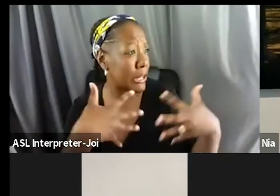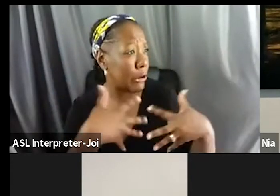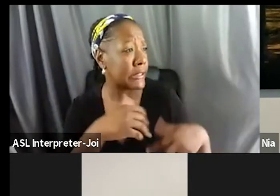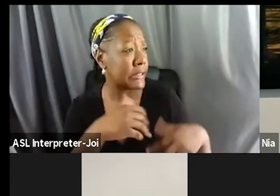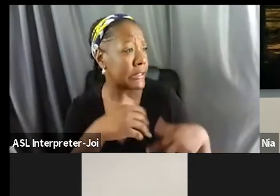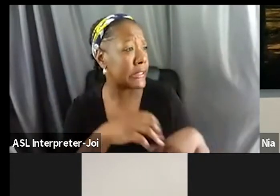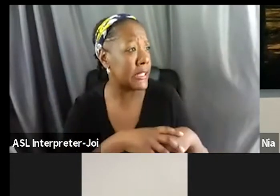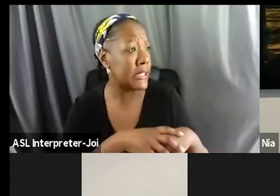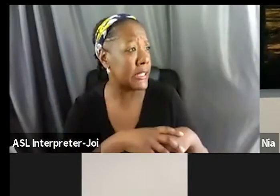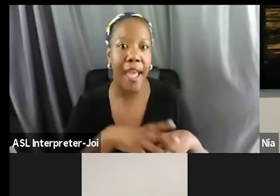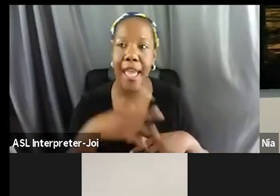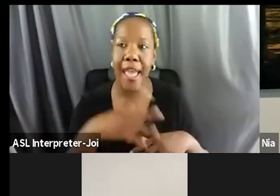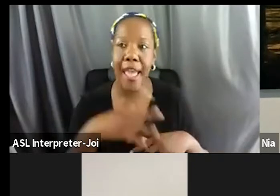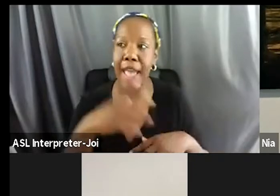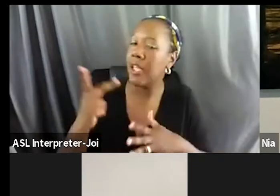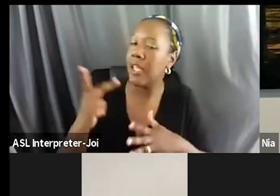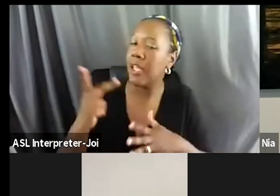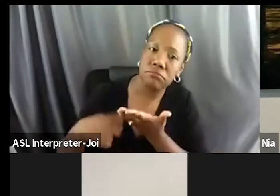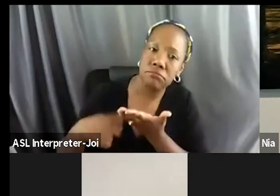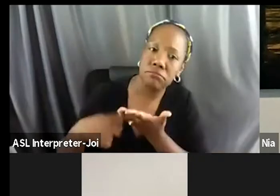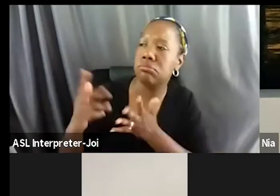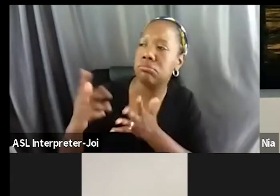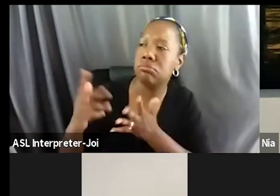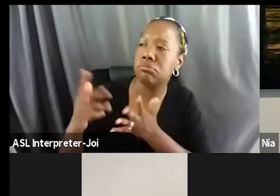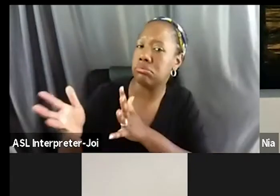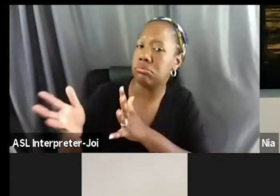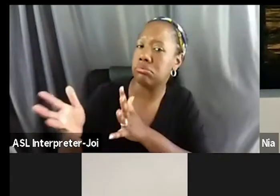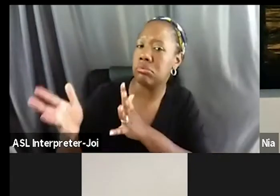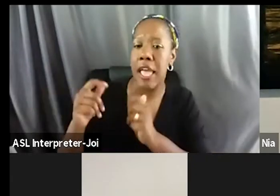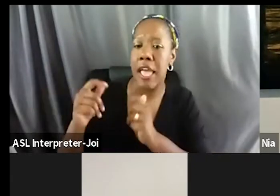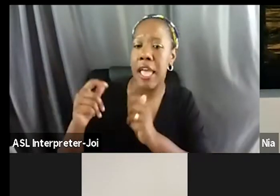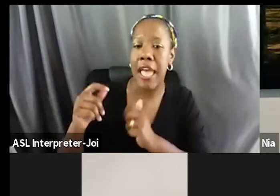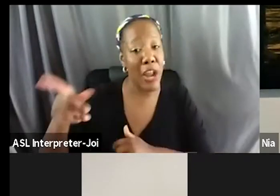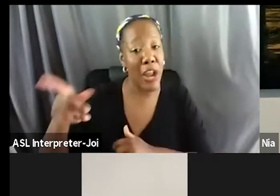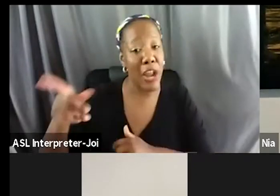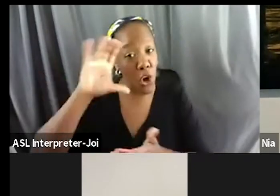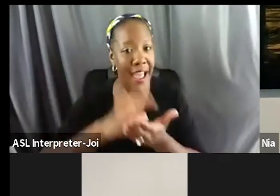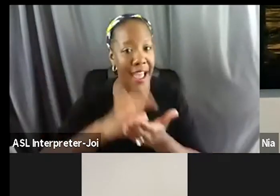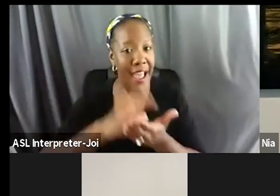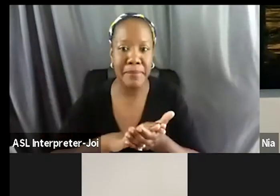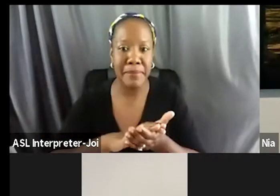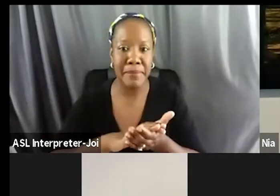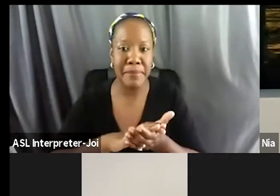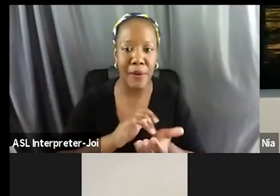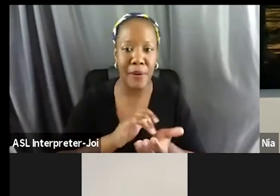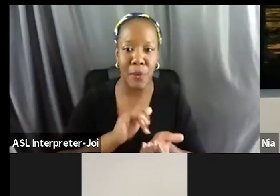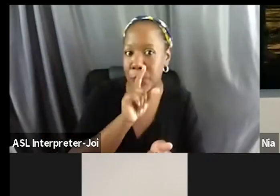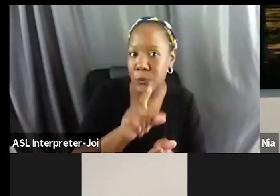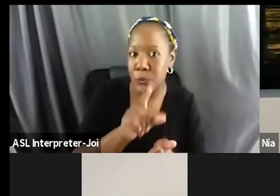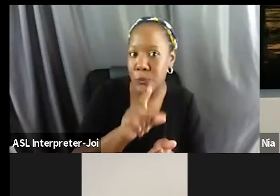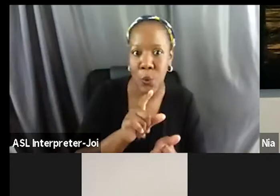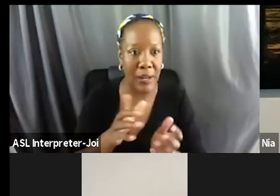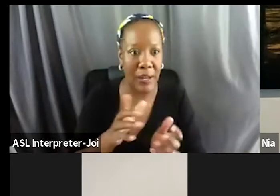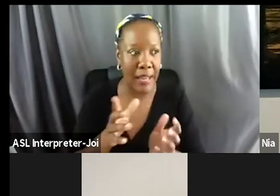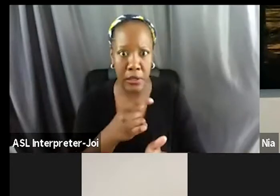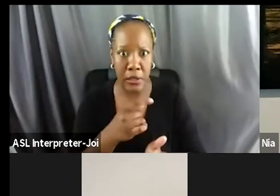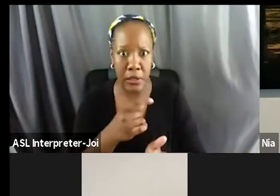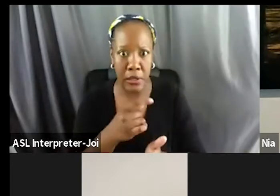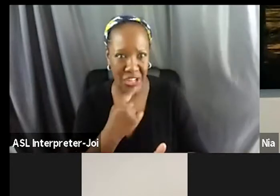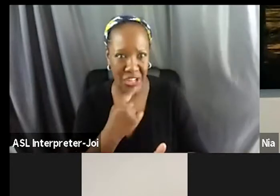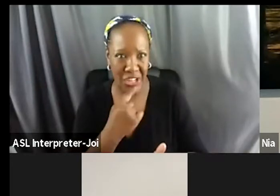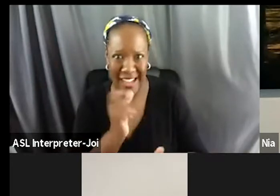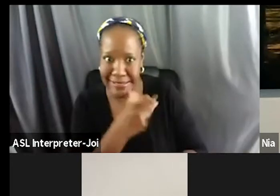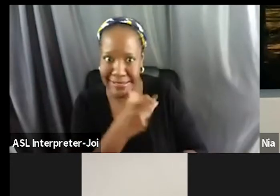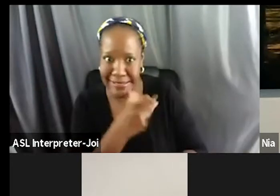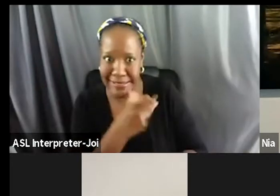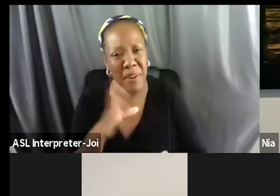became the conversation, and she had to be egged on by her husband because they weren't sure, if it was appropriate to approach me or whatever, but she came up.